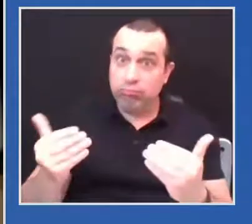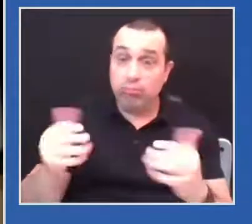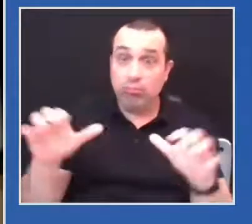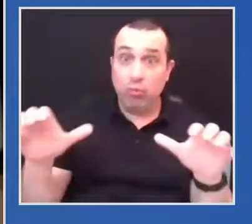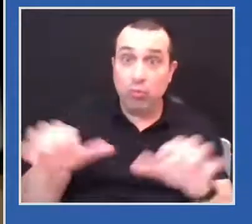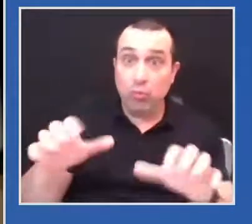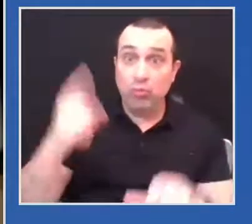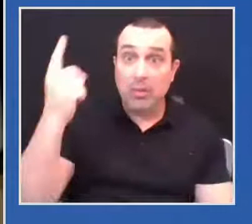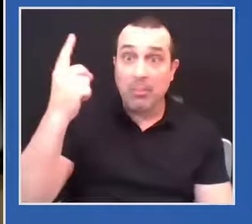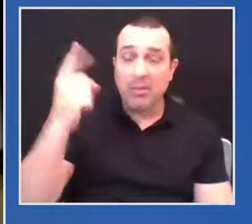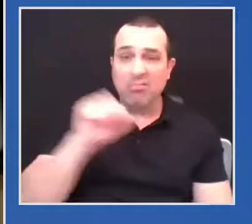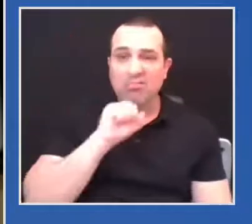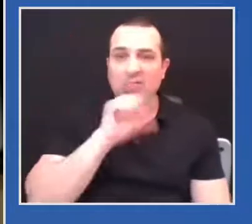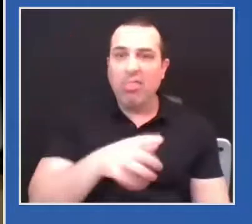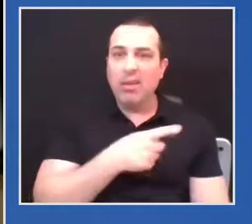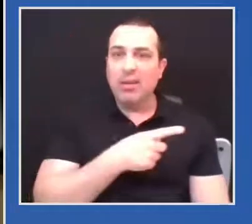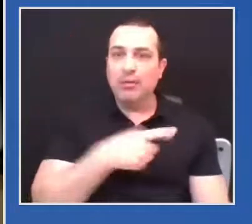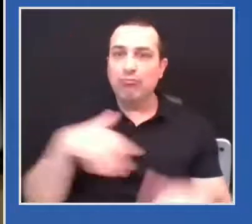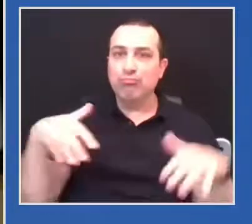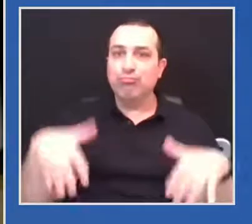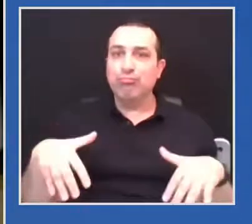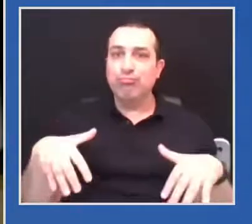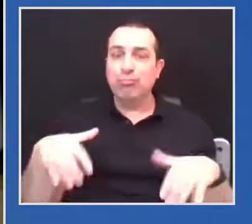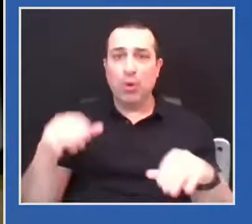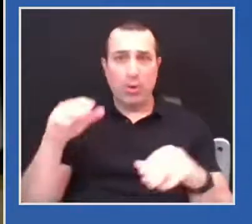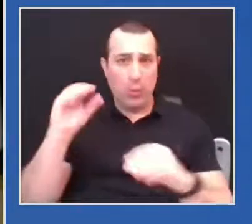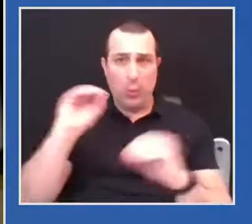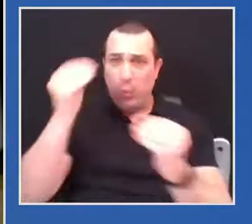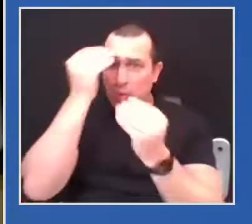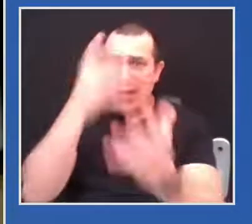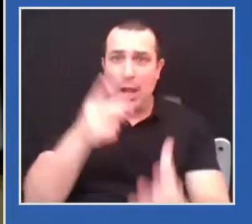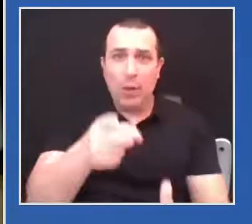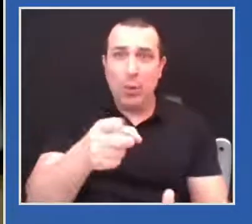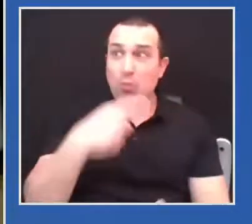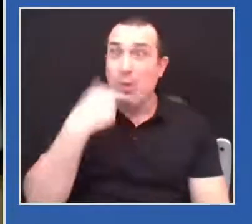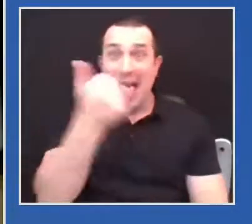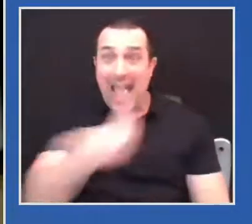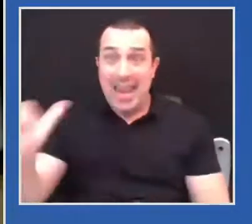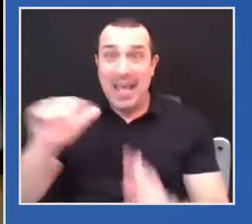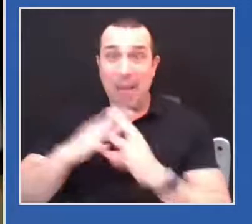tell you. He didn't tell any American.